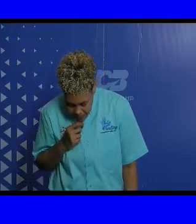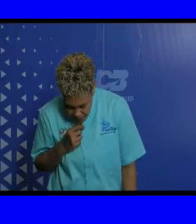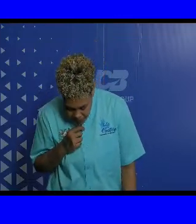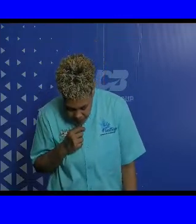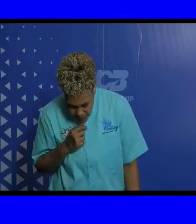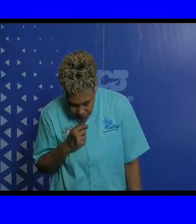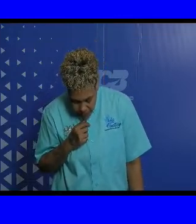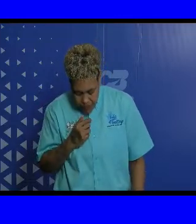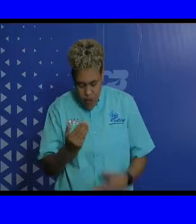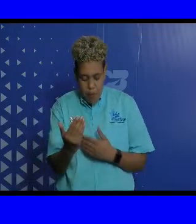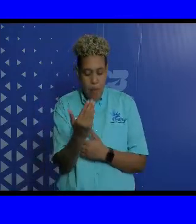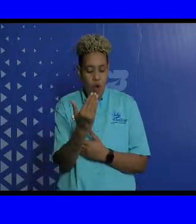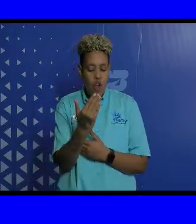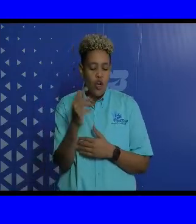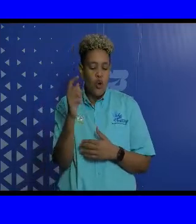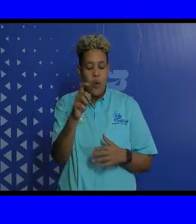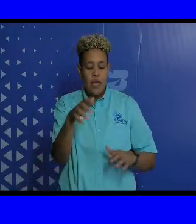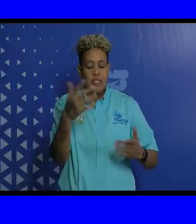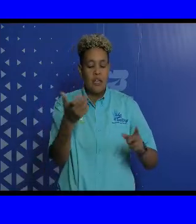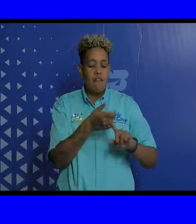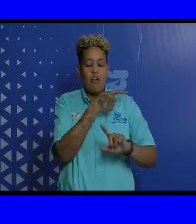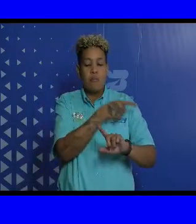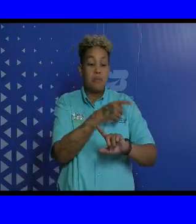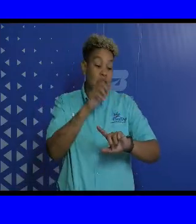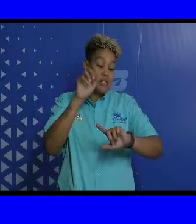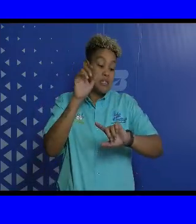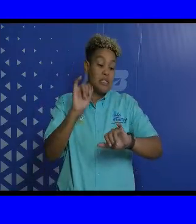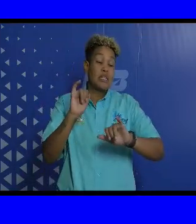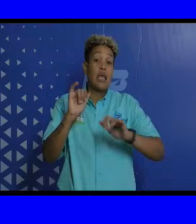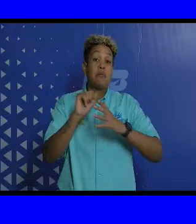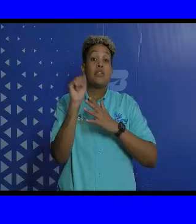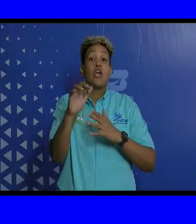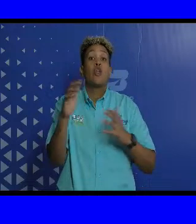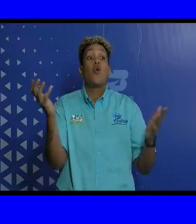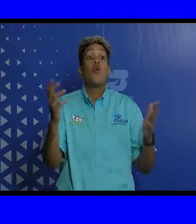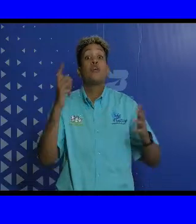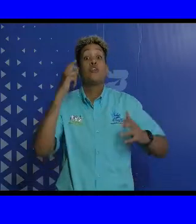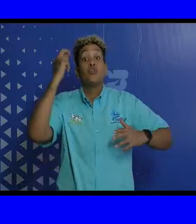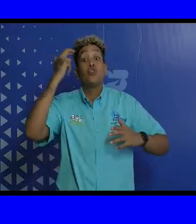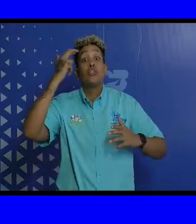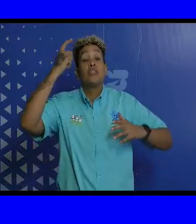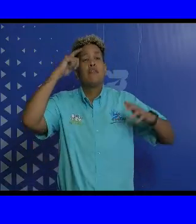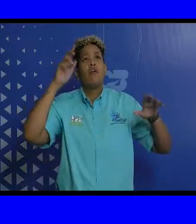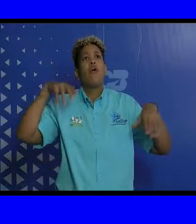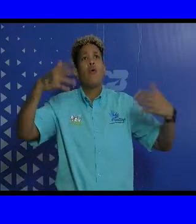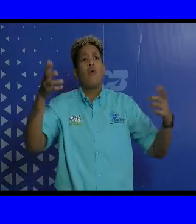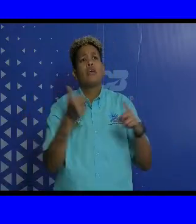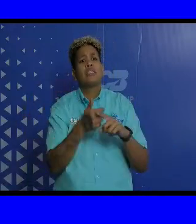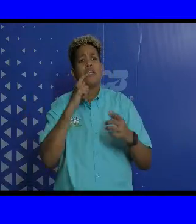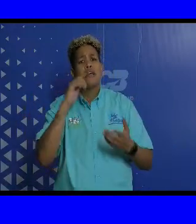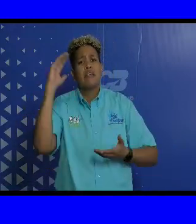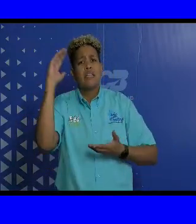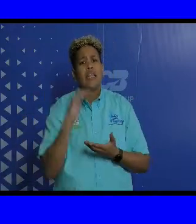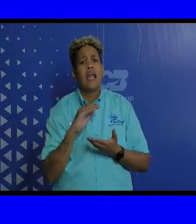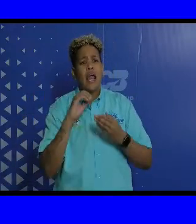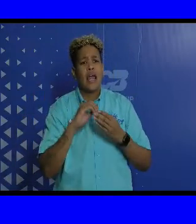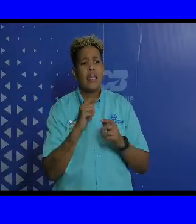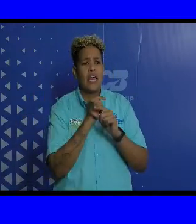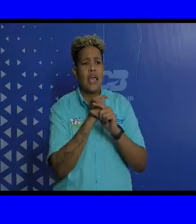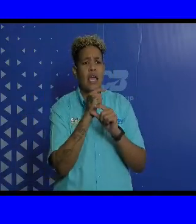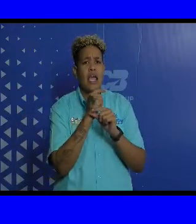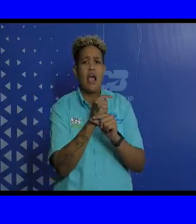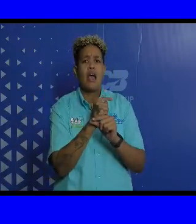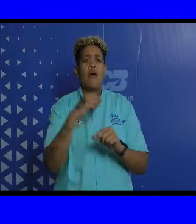Great. So the question from the same sender is, what is the reason for the decline in